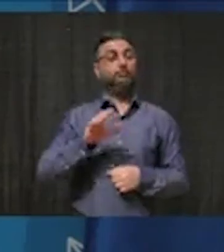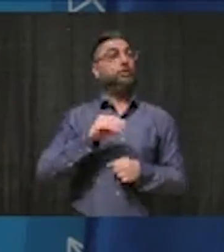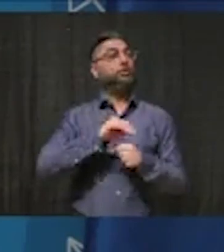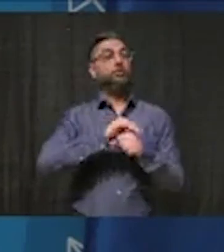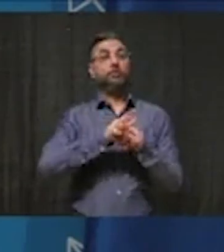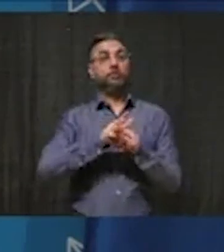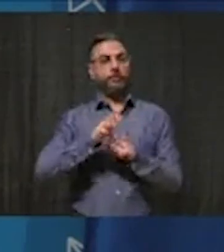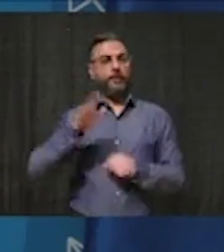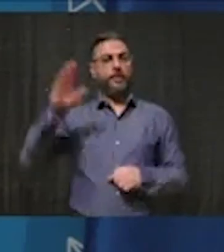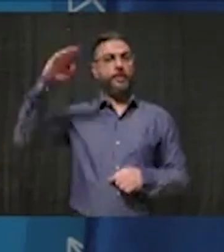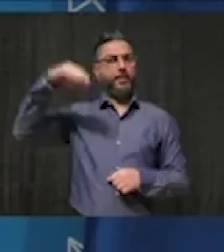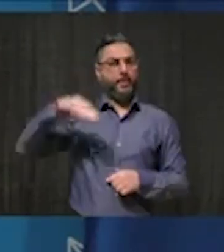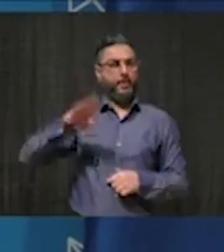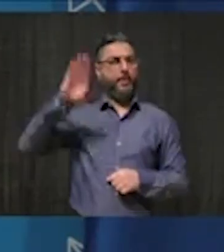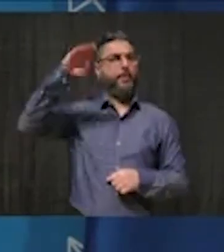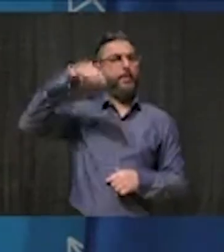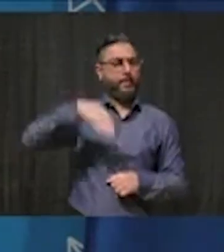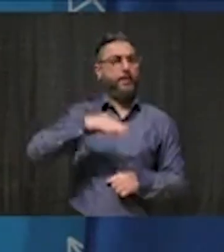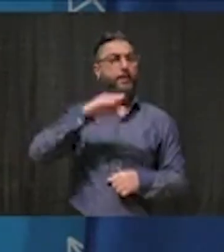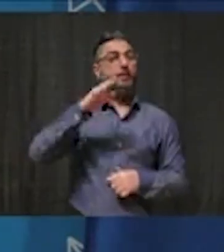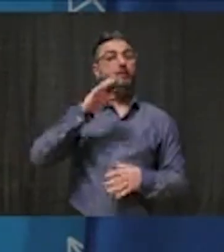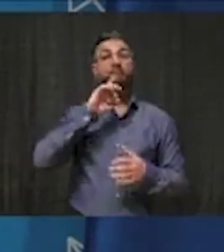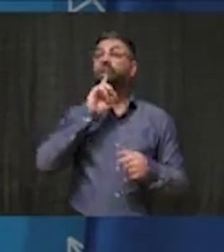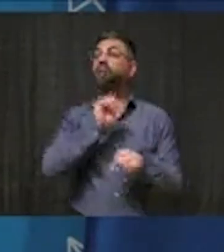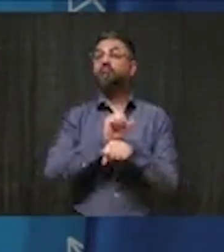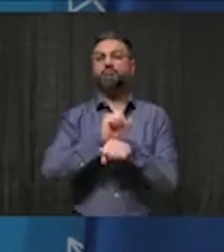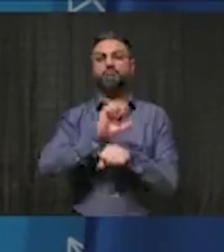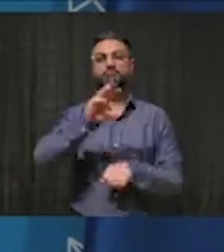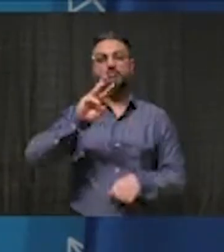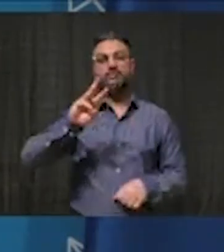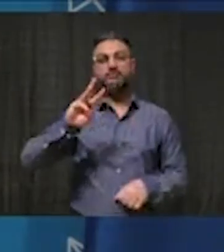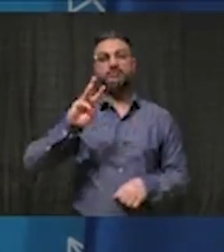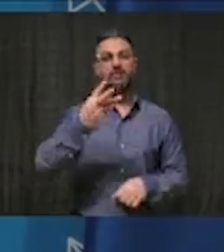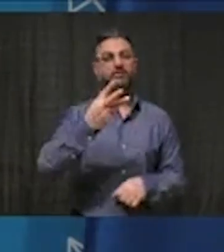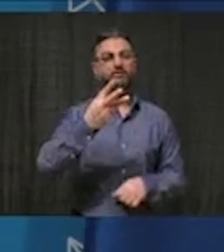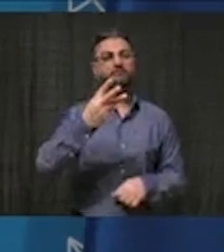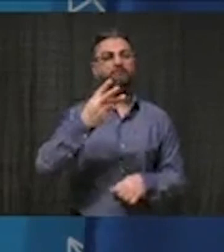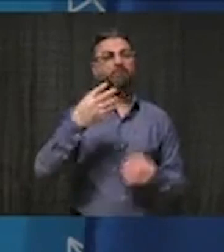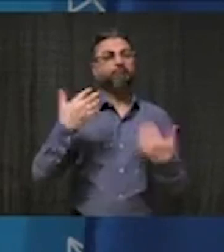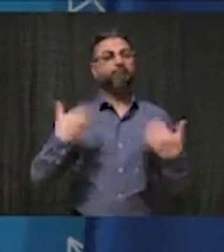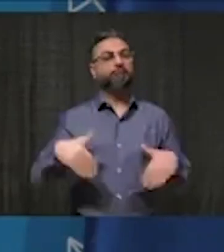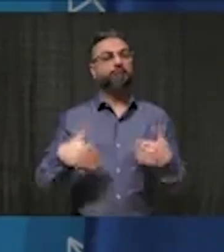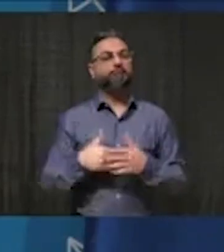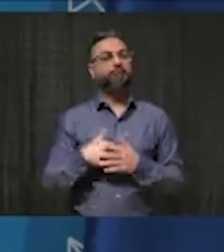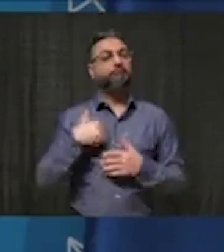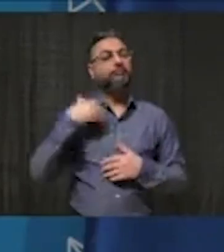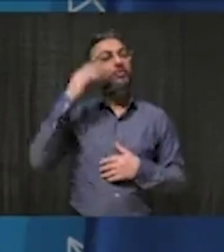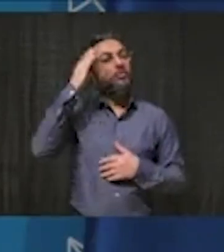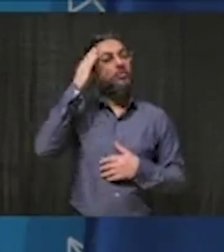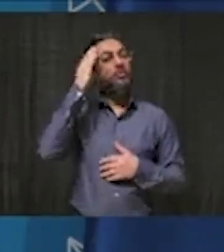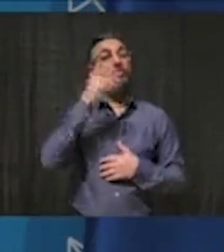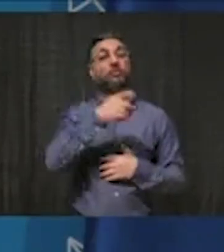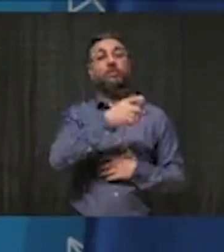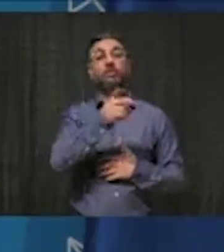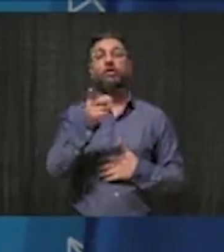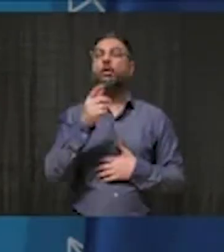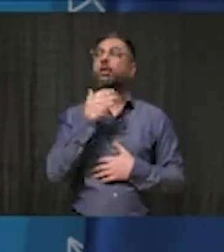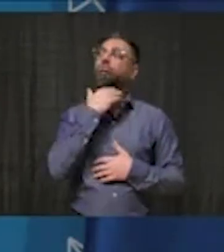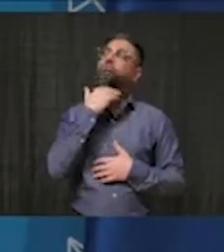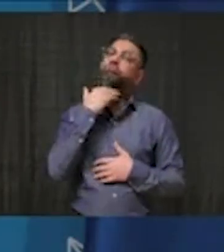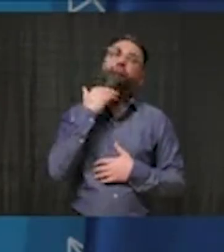I know people are tired of COVID and want to move on, but the unfortunate reality is that cases are once again on the